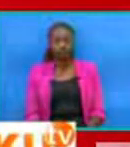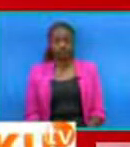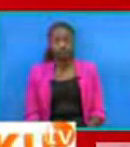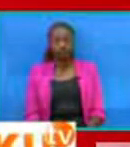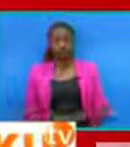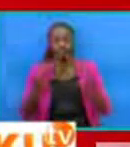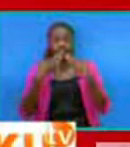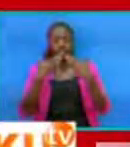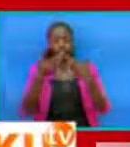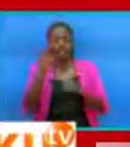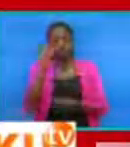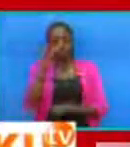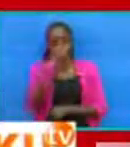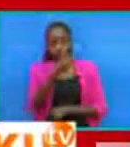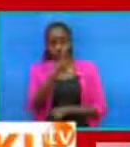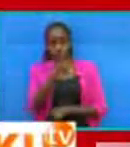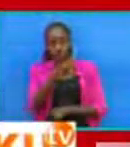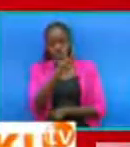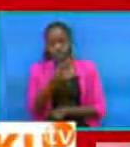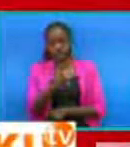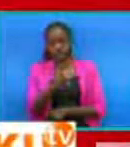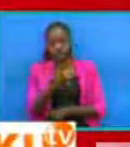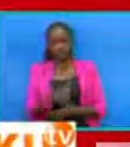Thank you for the question.